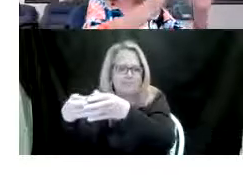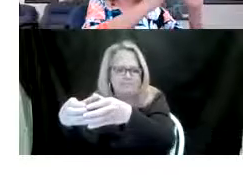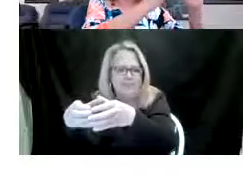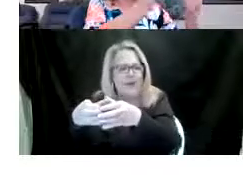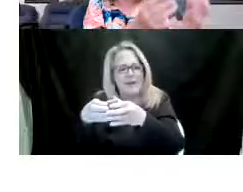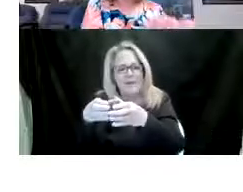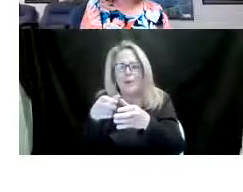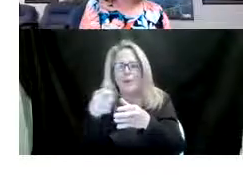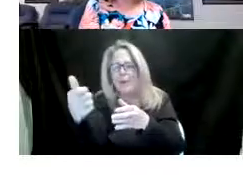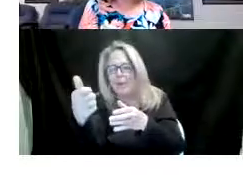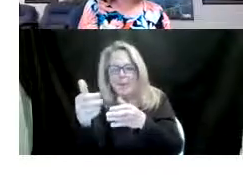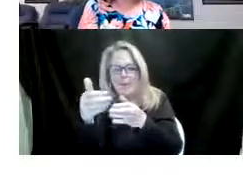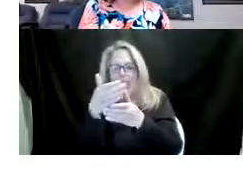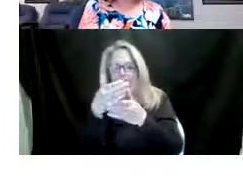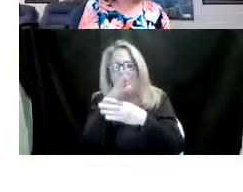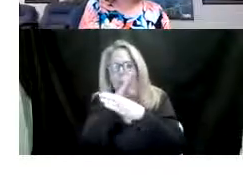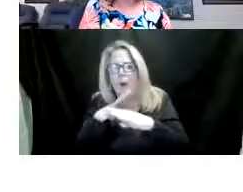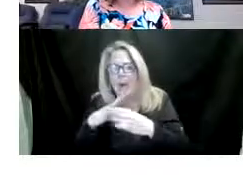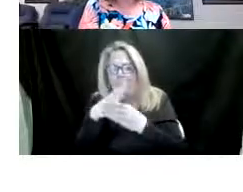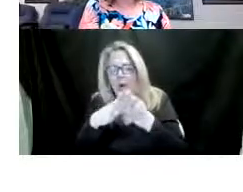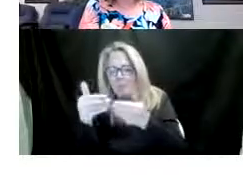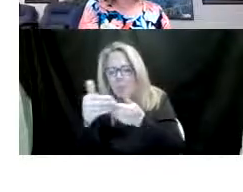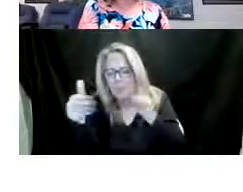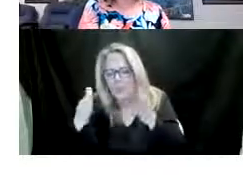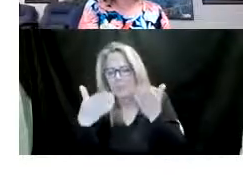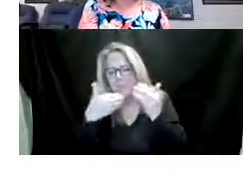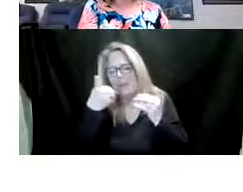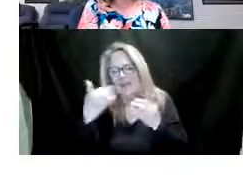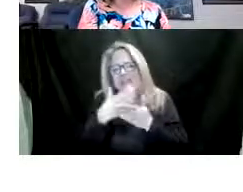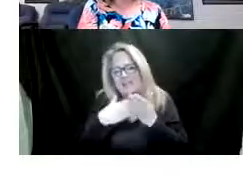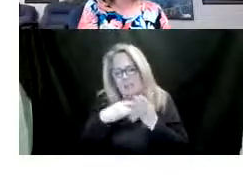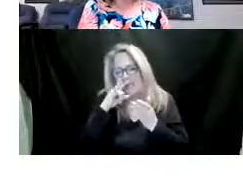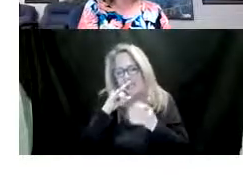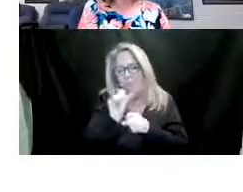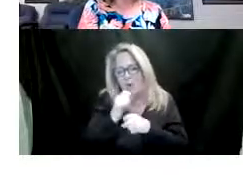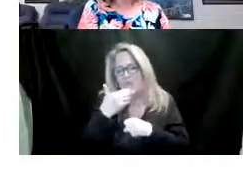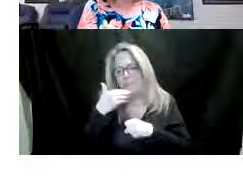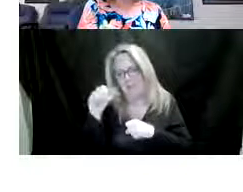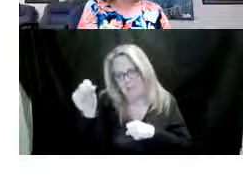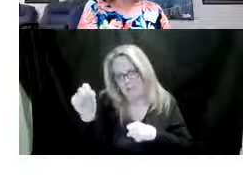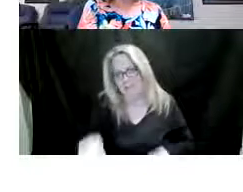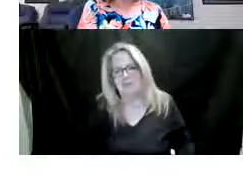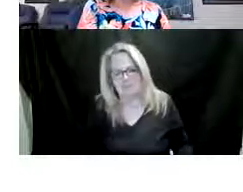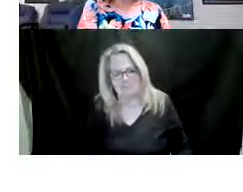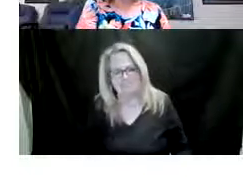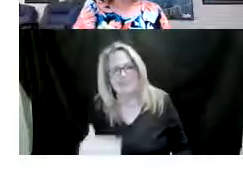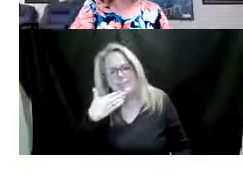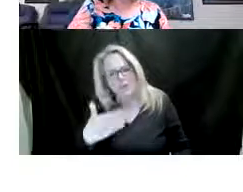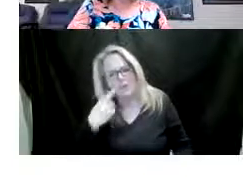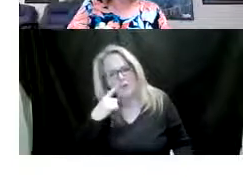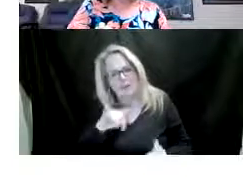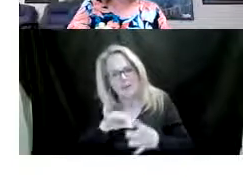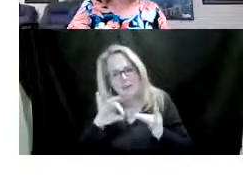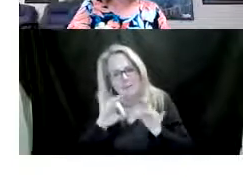room where things are not so crazy. Yes, for some children, I think you're right. That works much better. Thank you for that